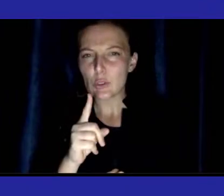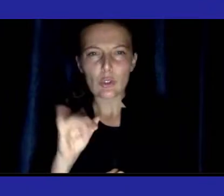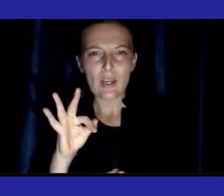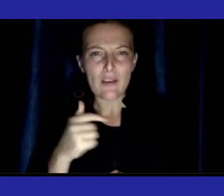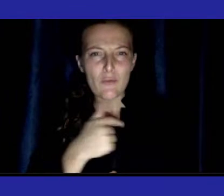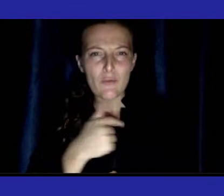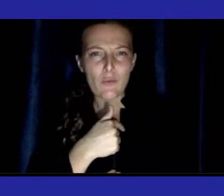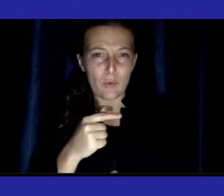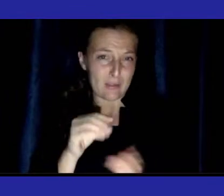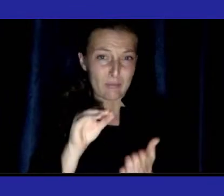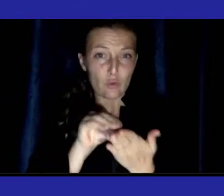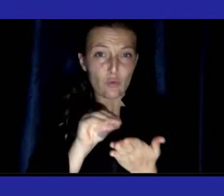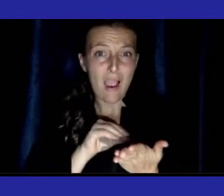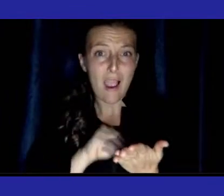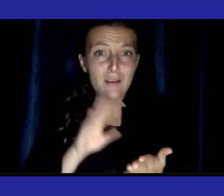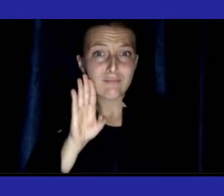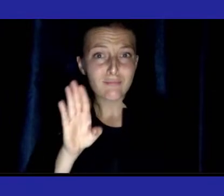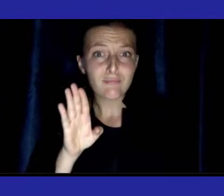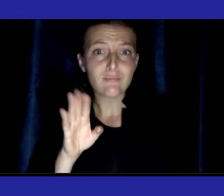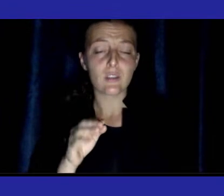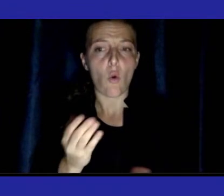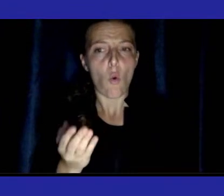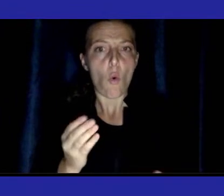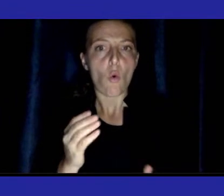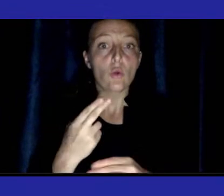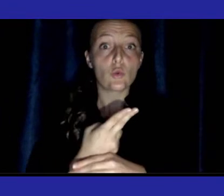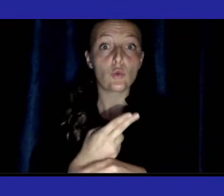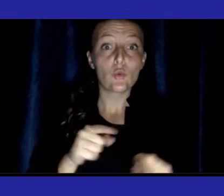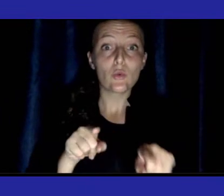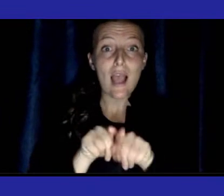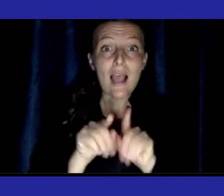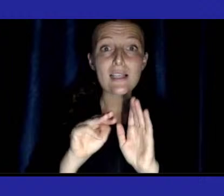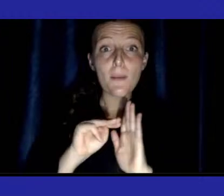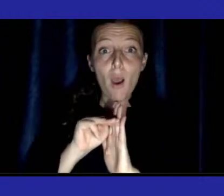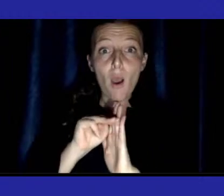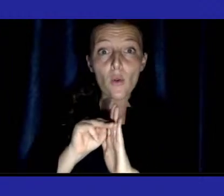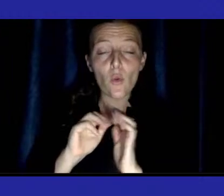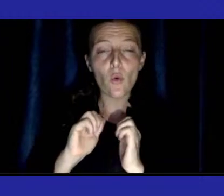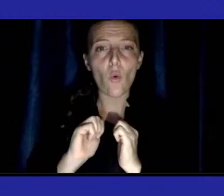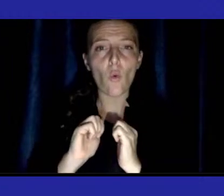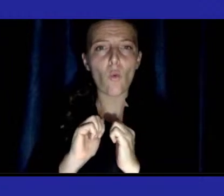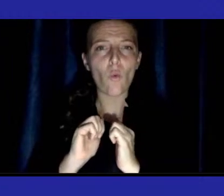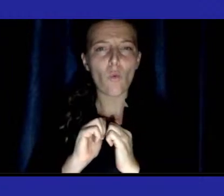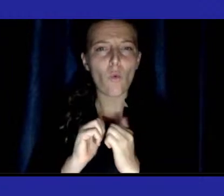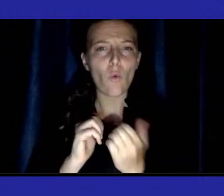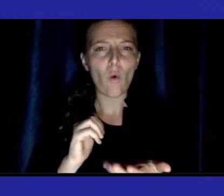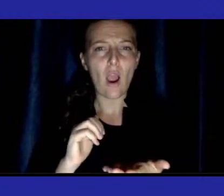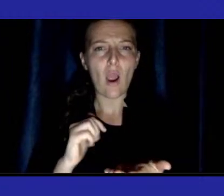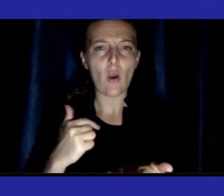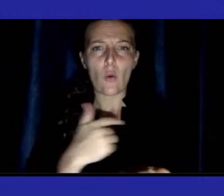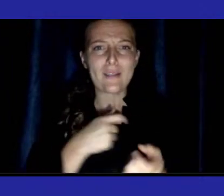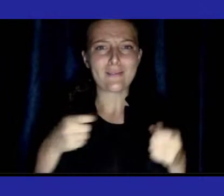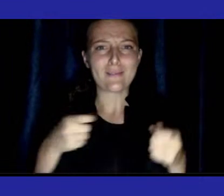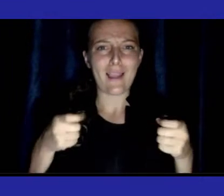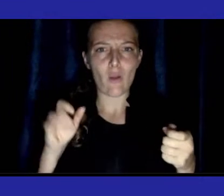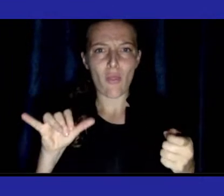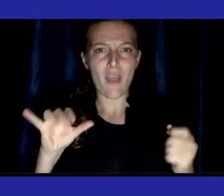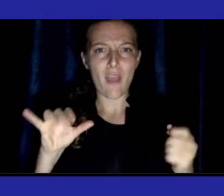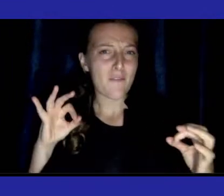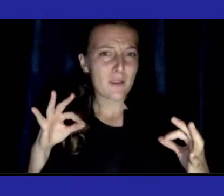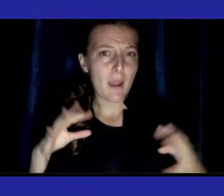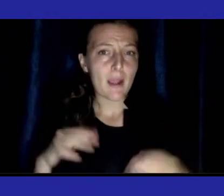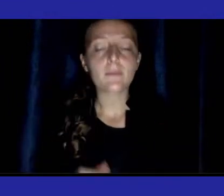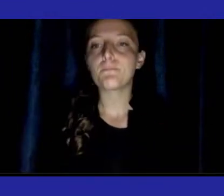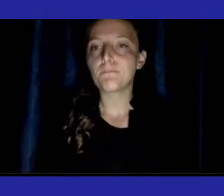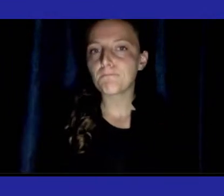or if we're using them as models, or how we're handling the what I call feedback. Feedback, yeah. So the MyChart